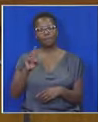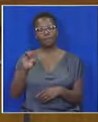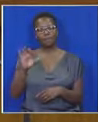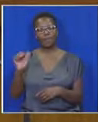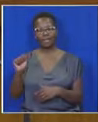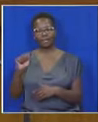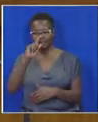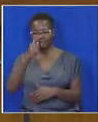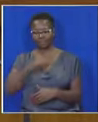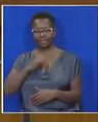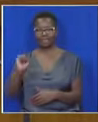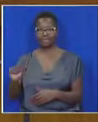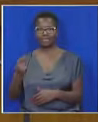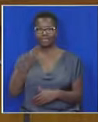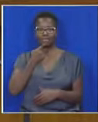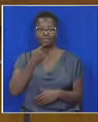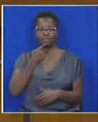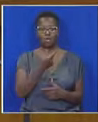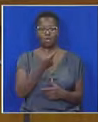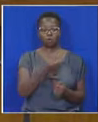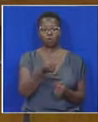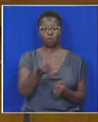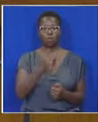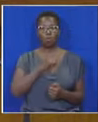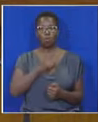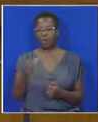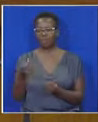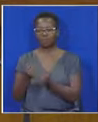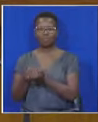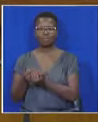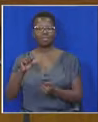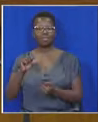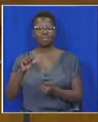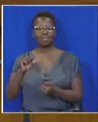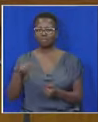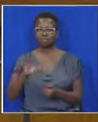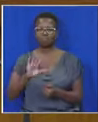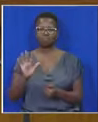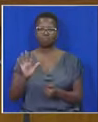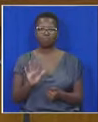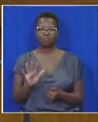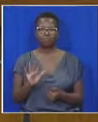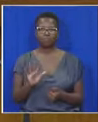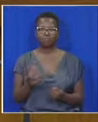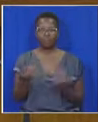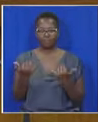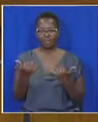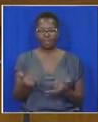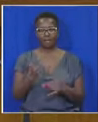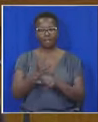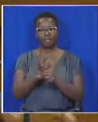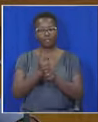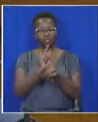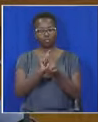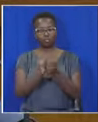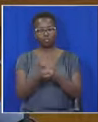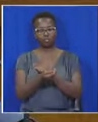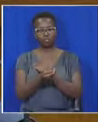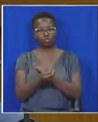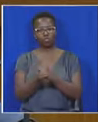would do this due to his lost fondness for the Communist League. And this then had to be corrected. And so the